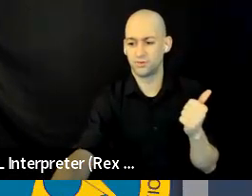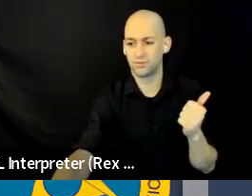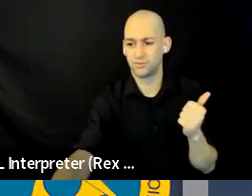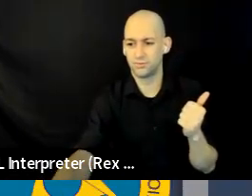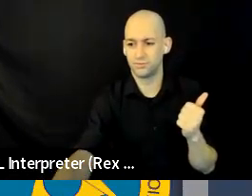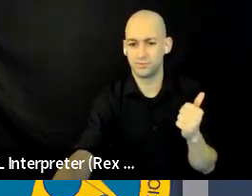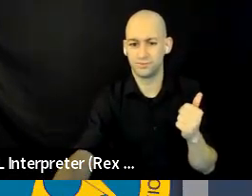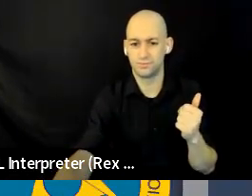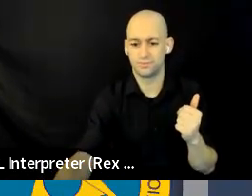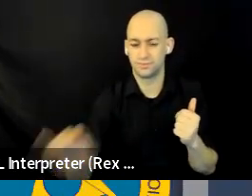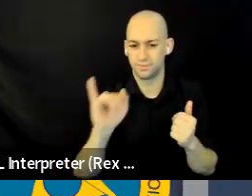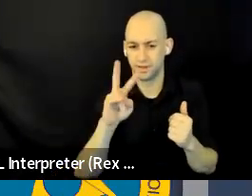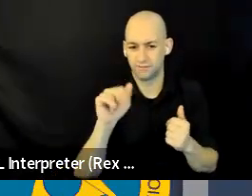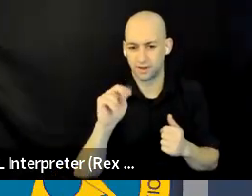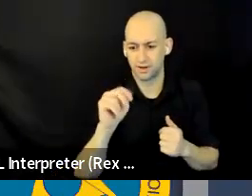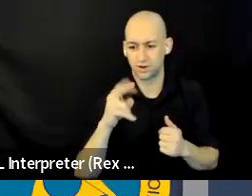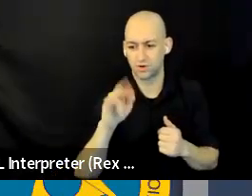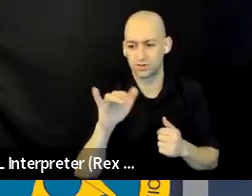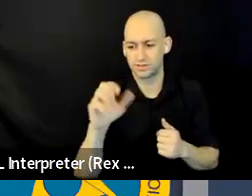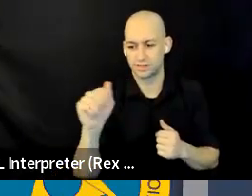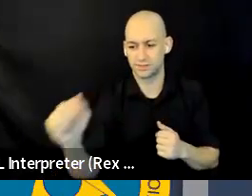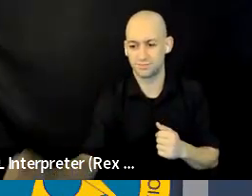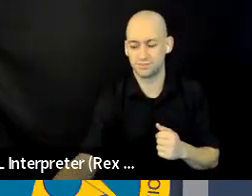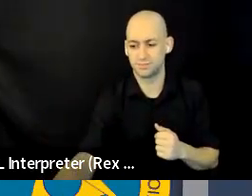on Yvonne Garcia.